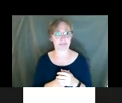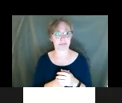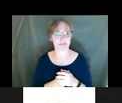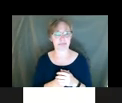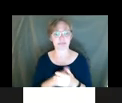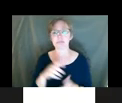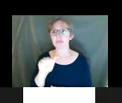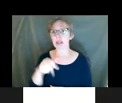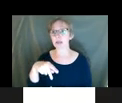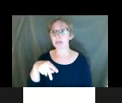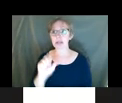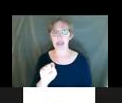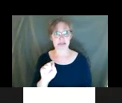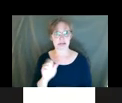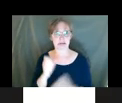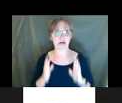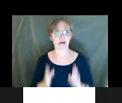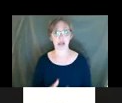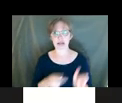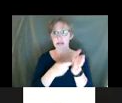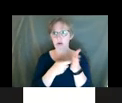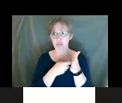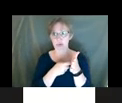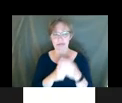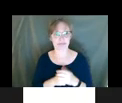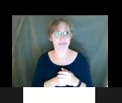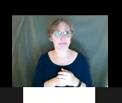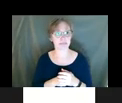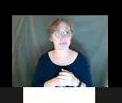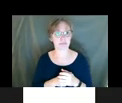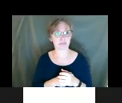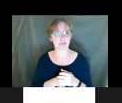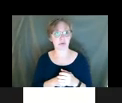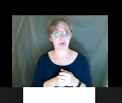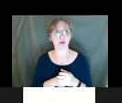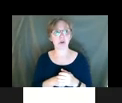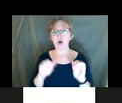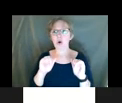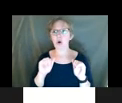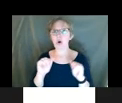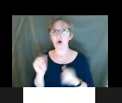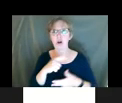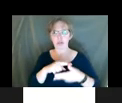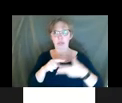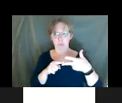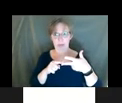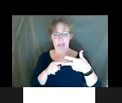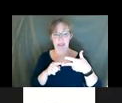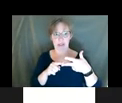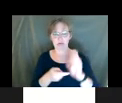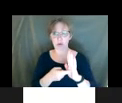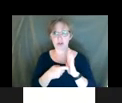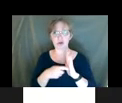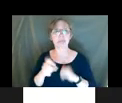APS Client Criteria. All 3 of these criteria must be met in order